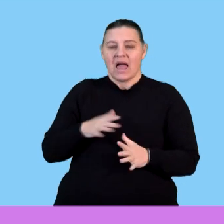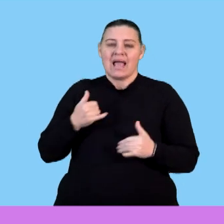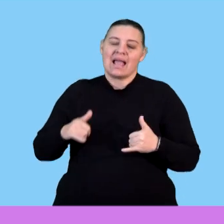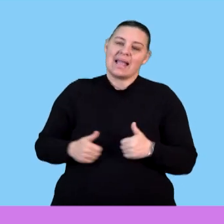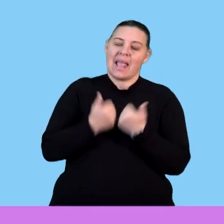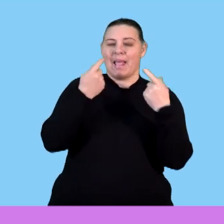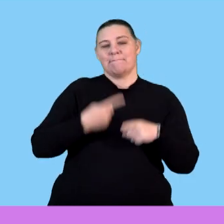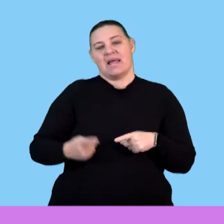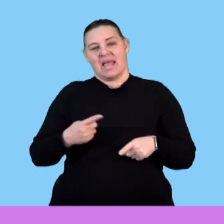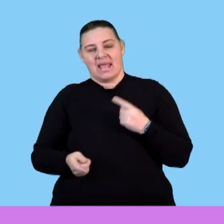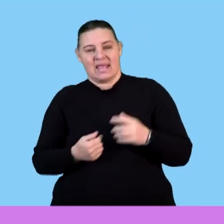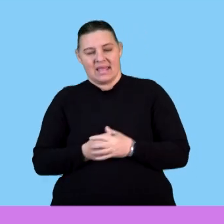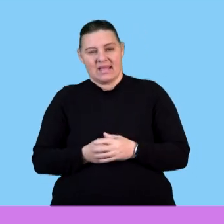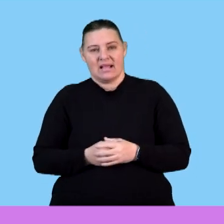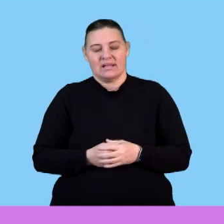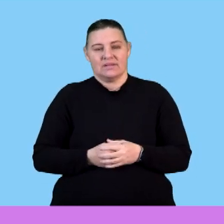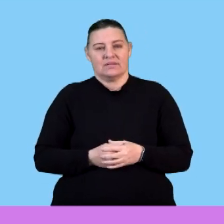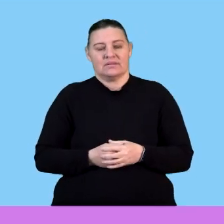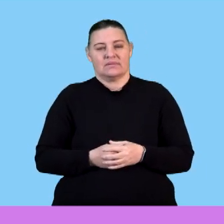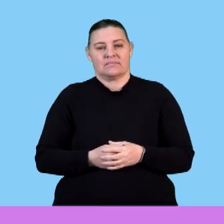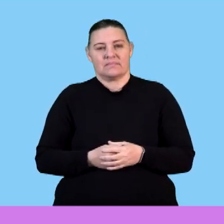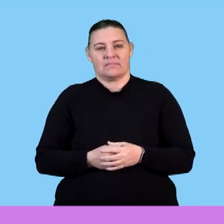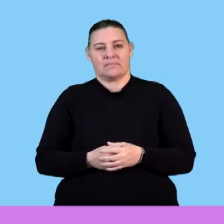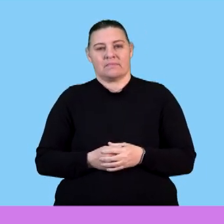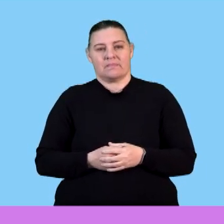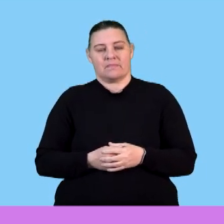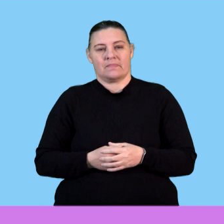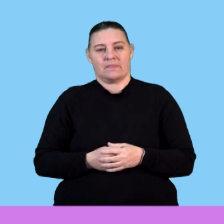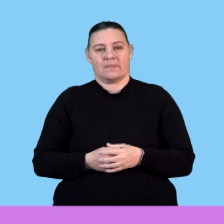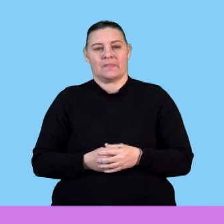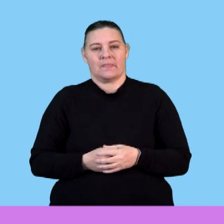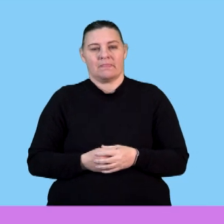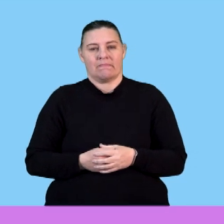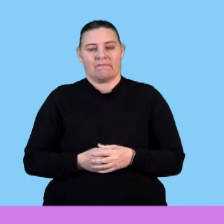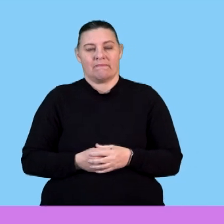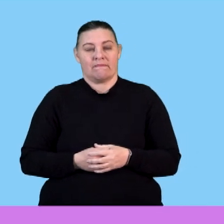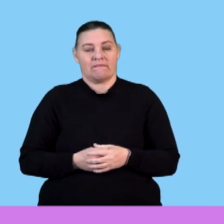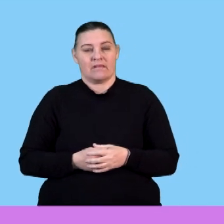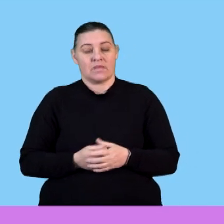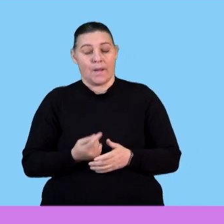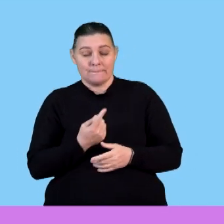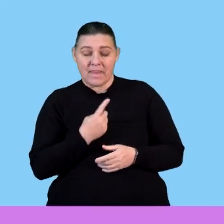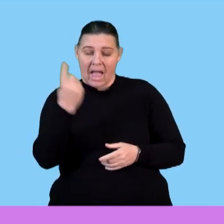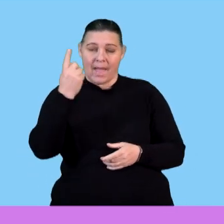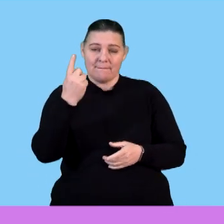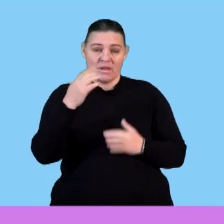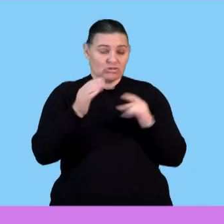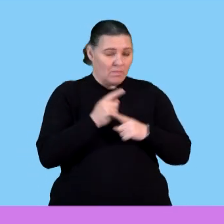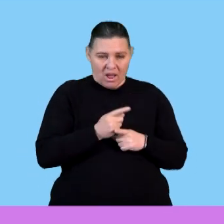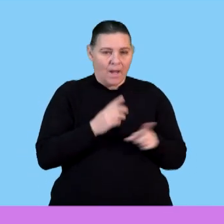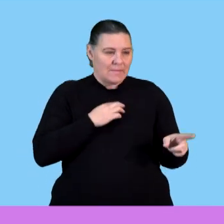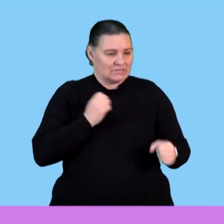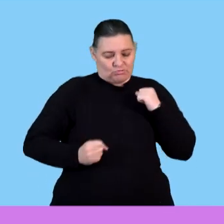calls, let's just put an S in there, calls out a shape, and the learners have to go to the decorated shape